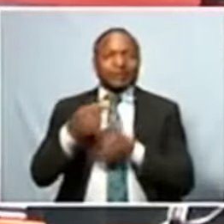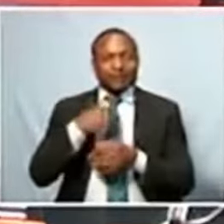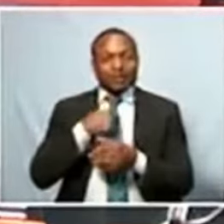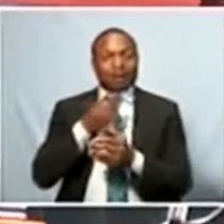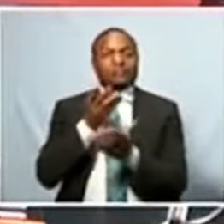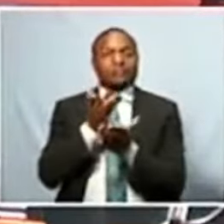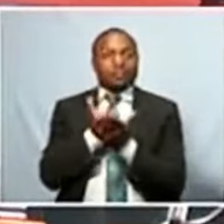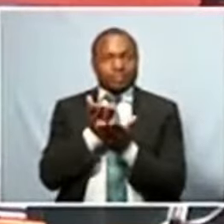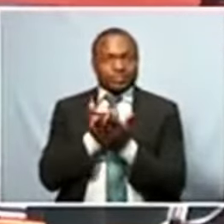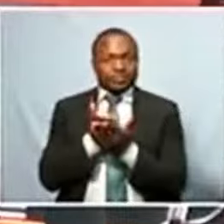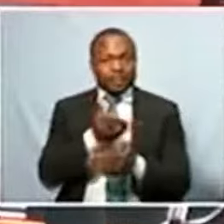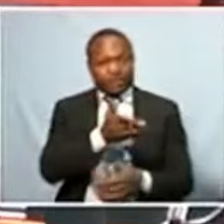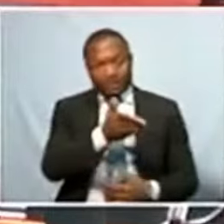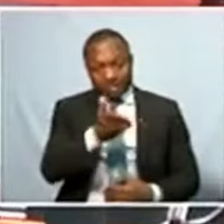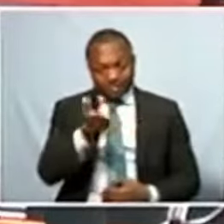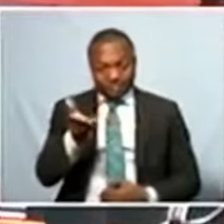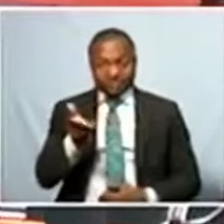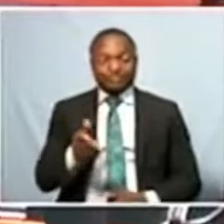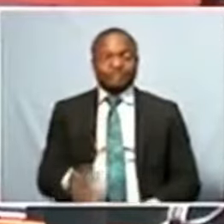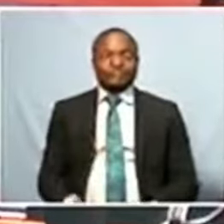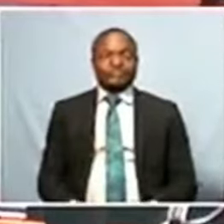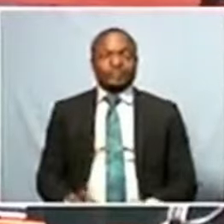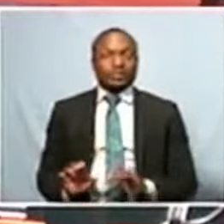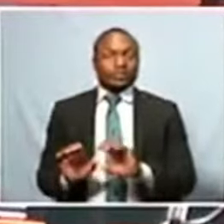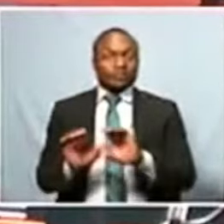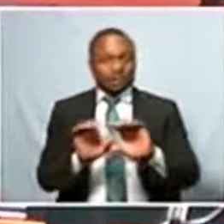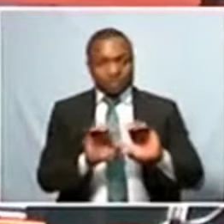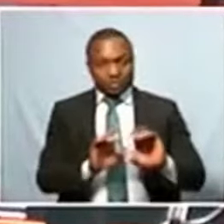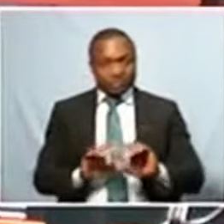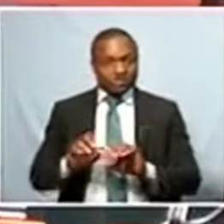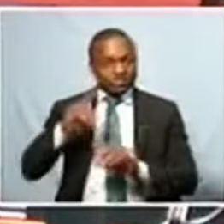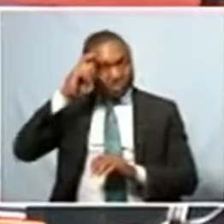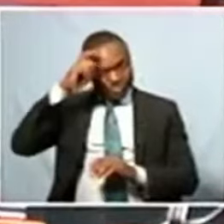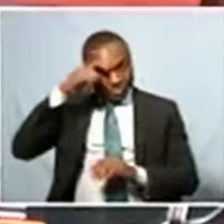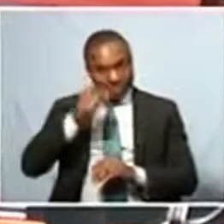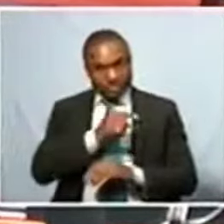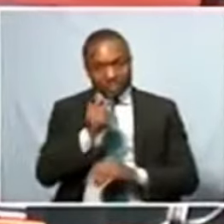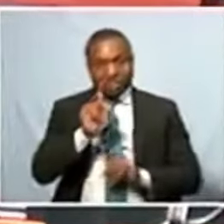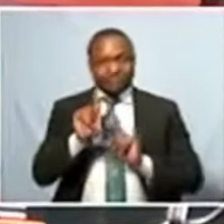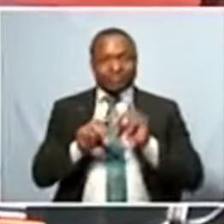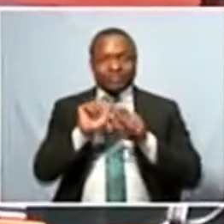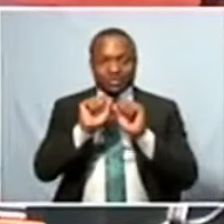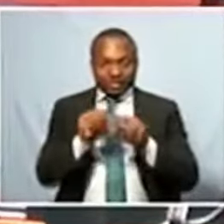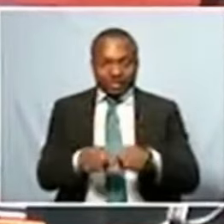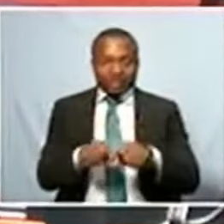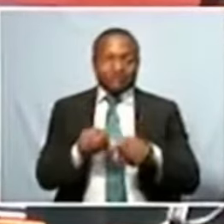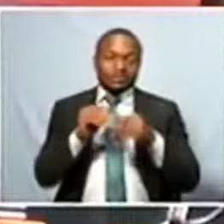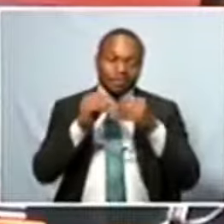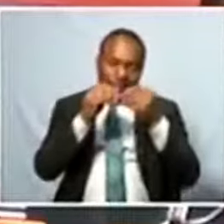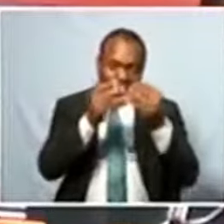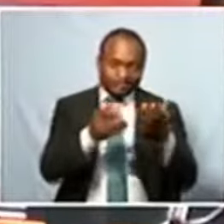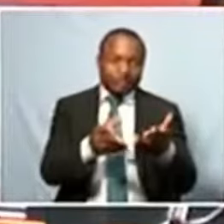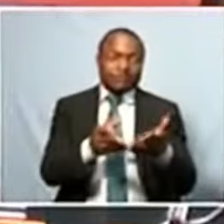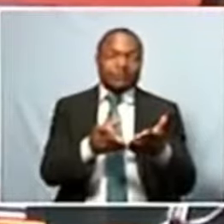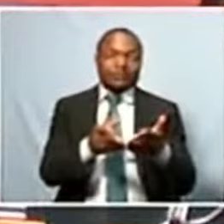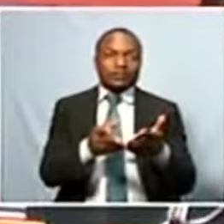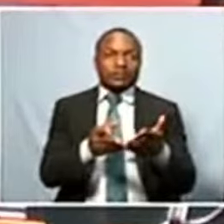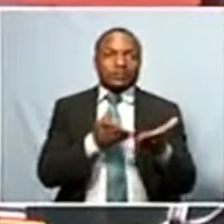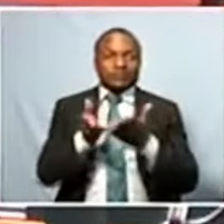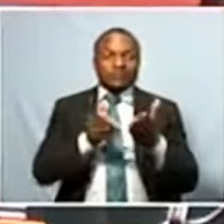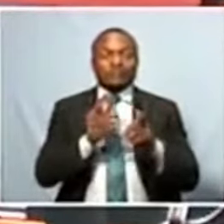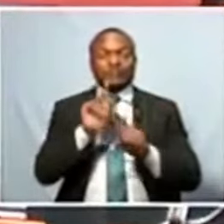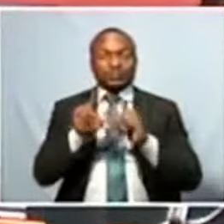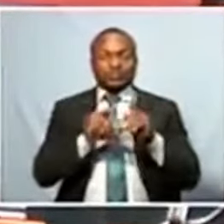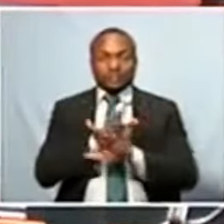urge them to do likewise so that those people can tender decency to the Zambian